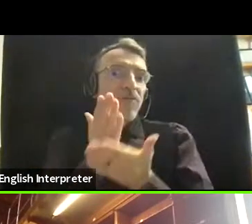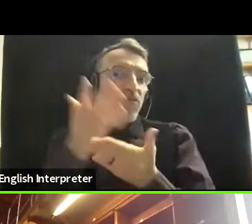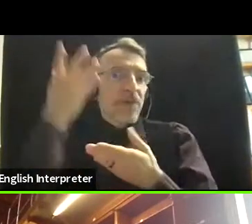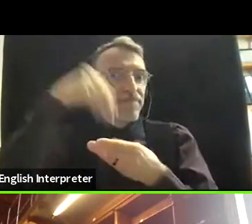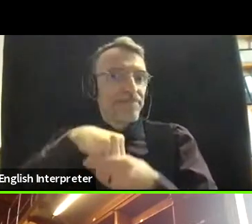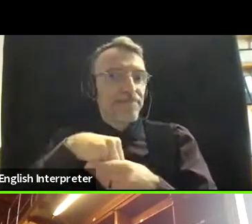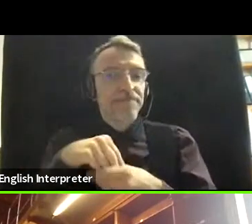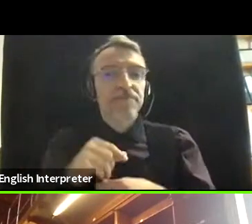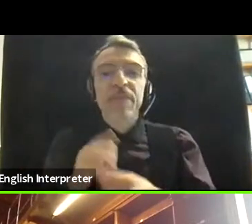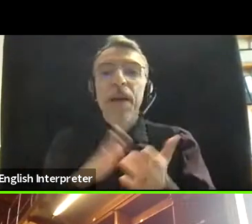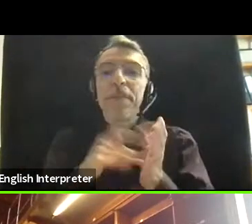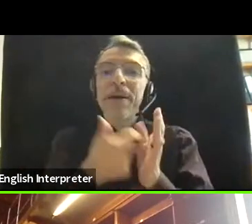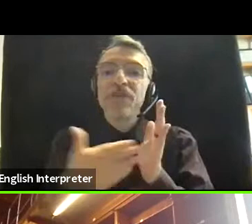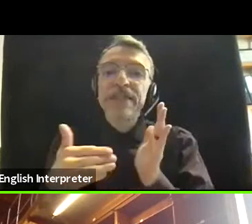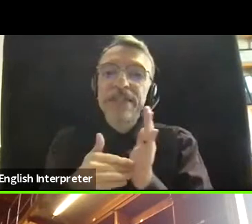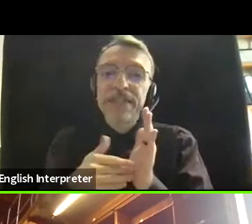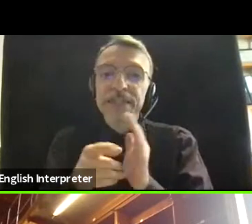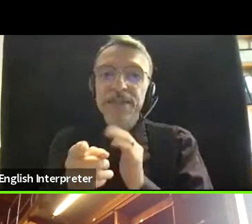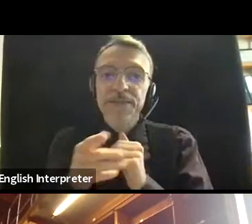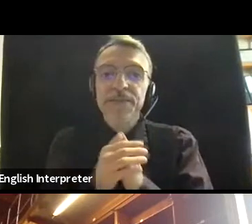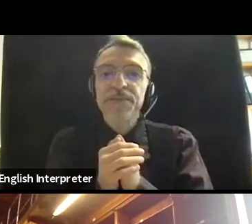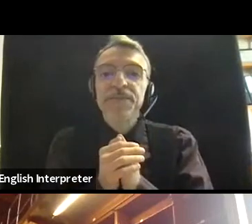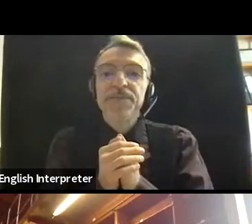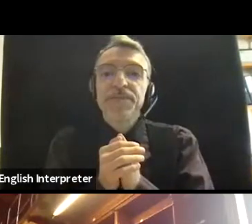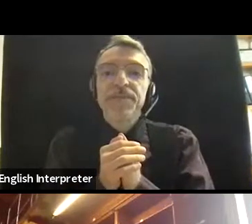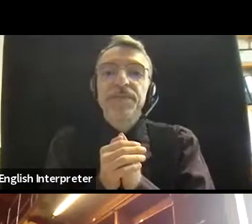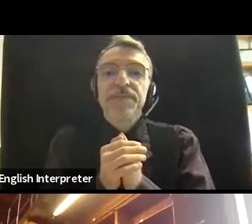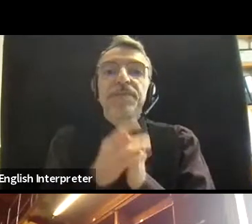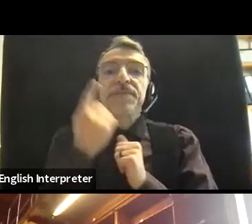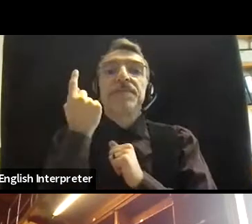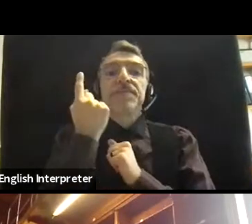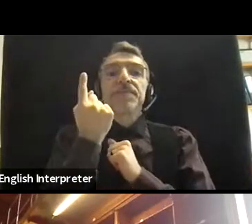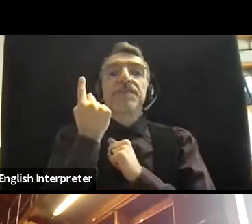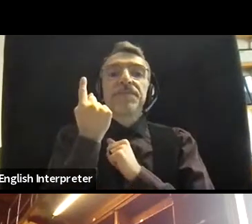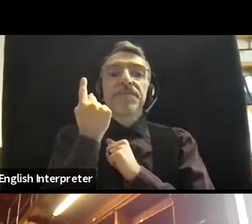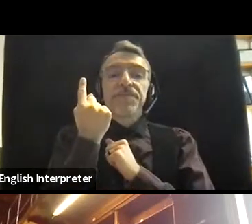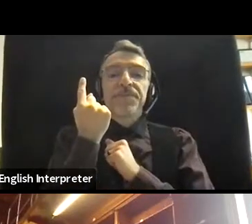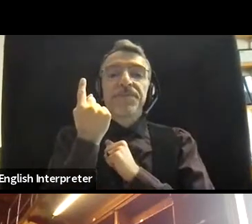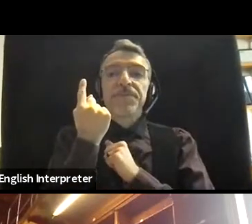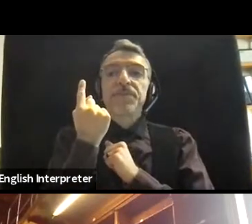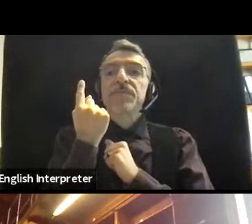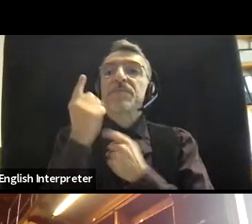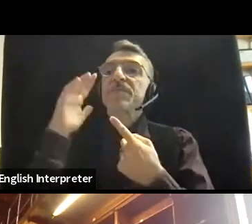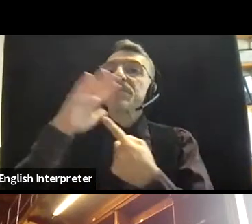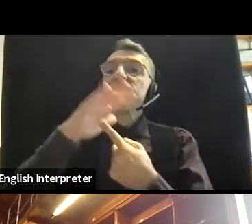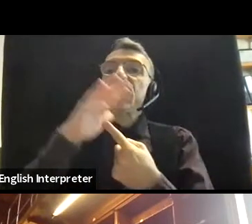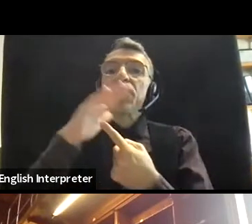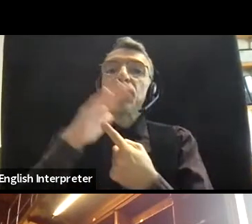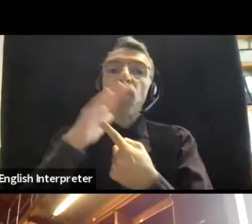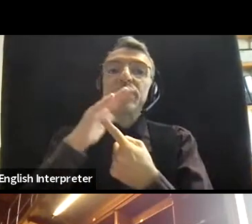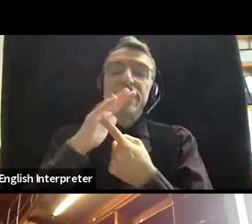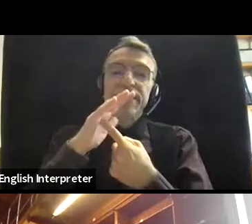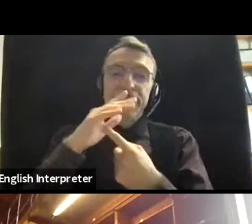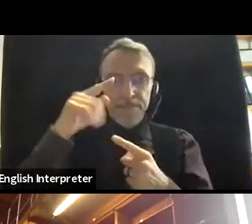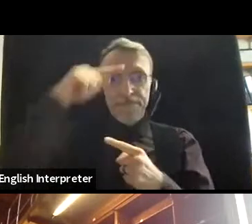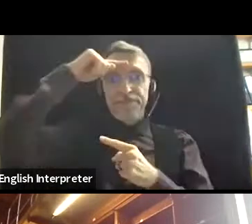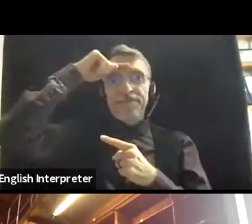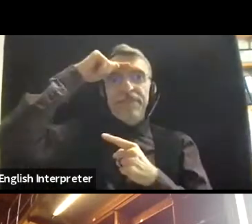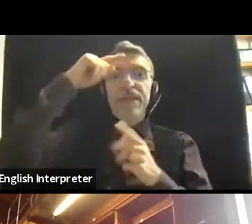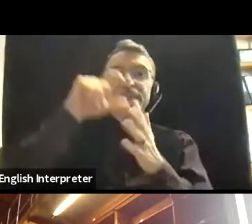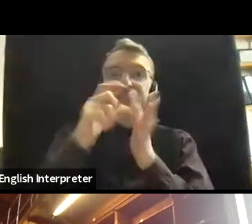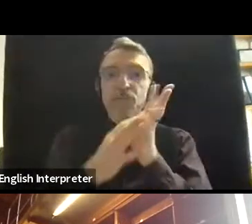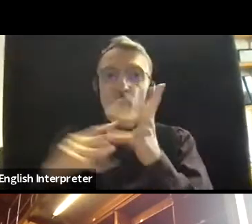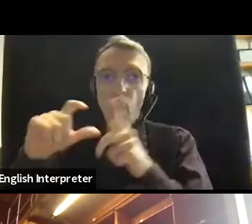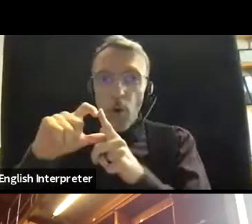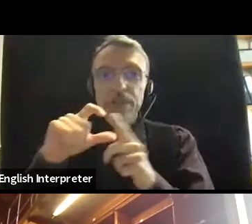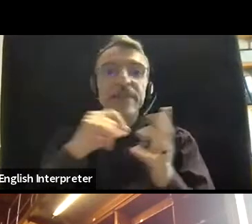you. Maryse, please. I think this is one of the really important takeaways, building on what Dilmurad and Stephen